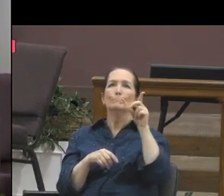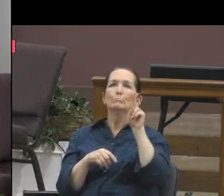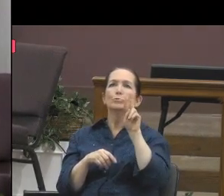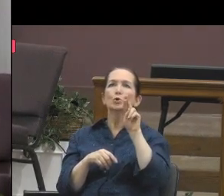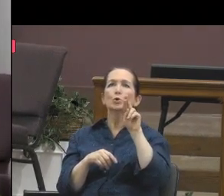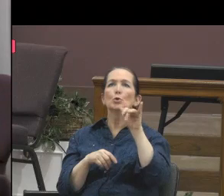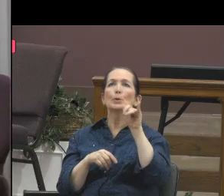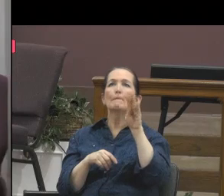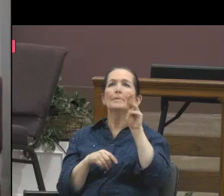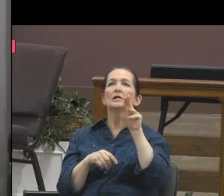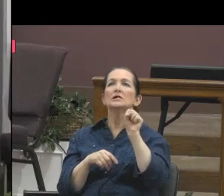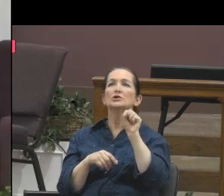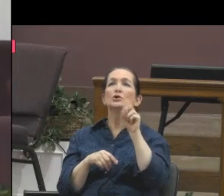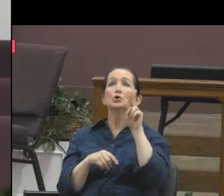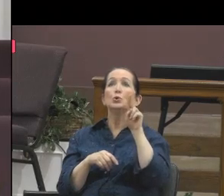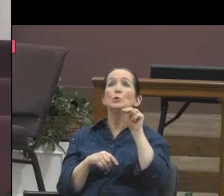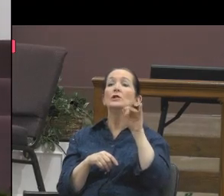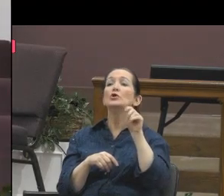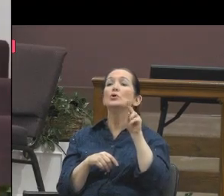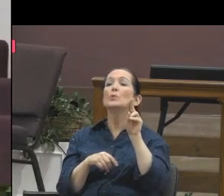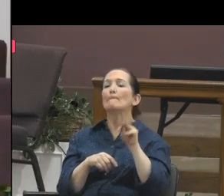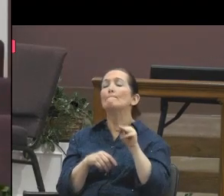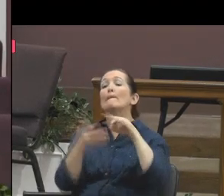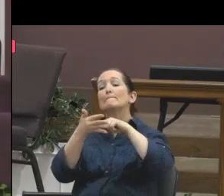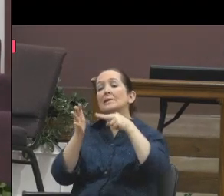Out of many, one.